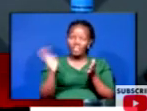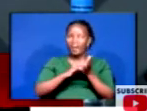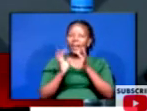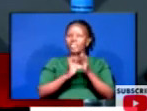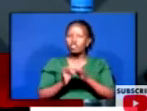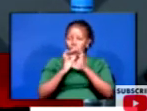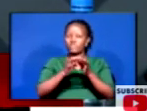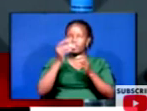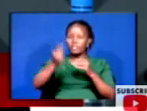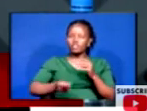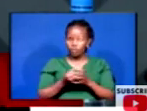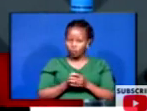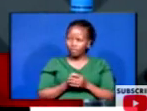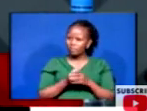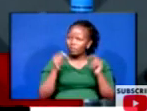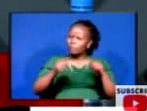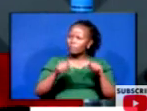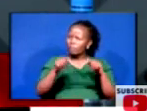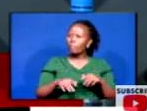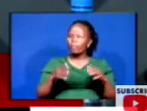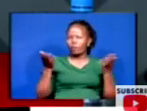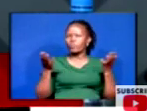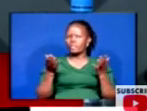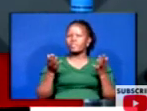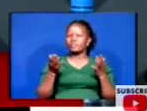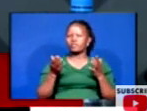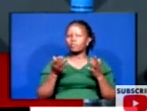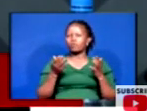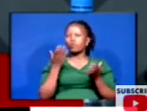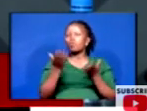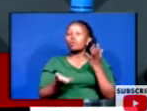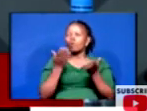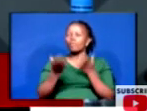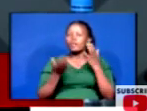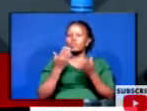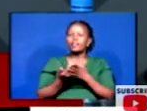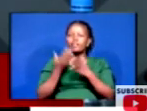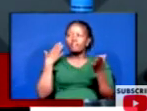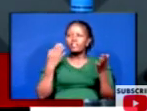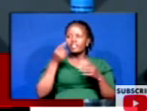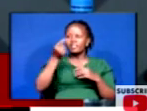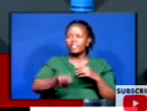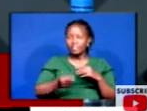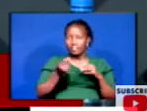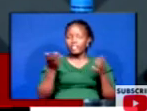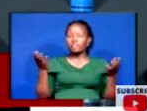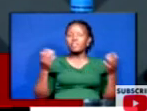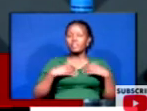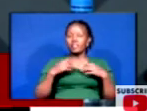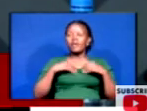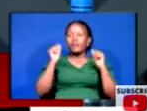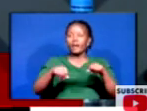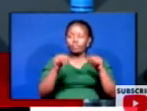rendered today, you realize that unlike in previous dispositions, judges have been able to outline